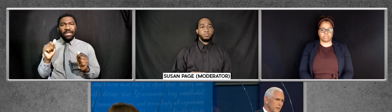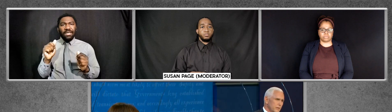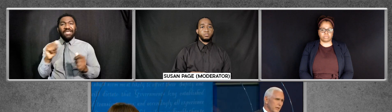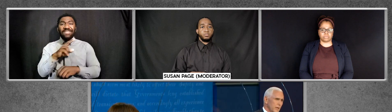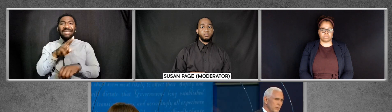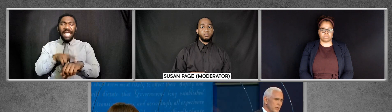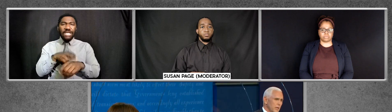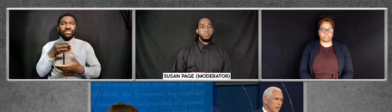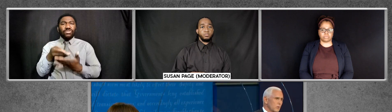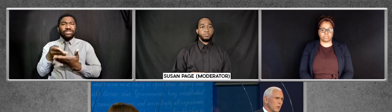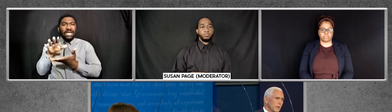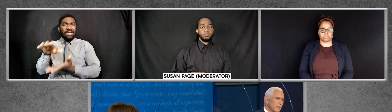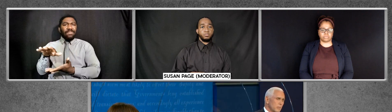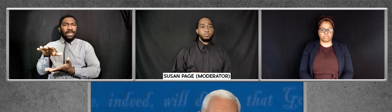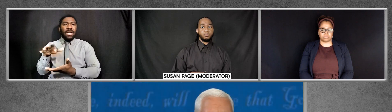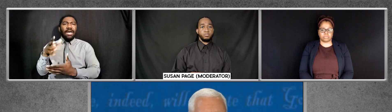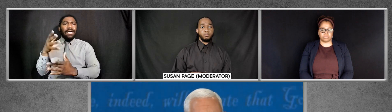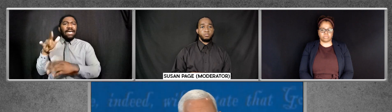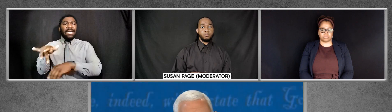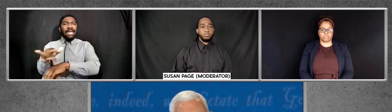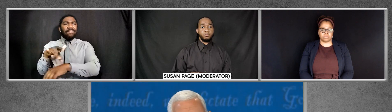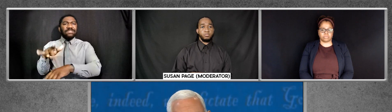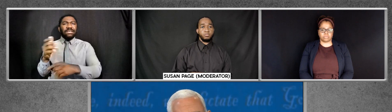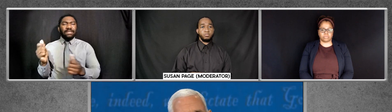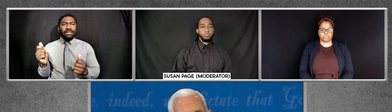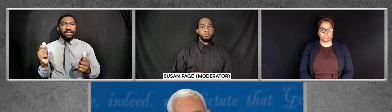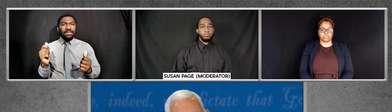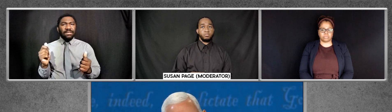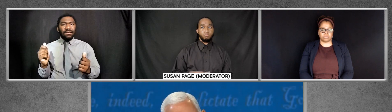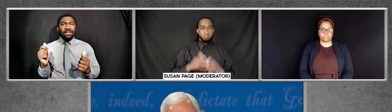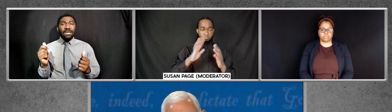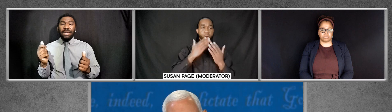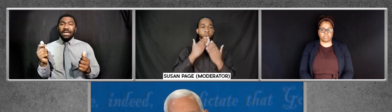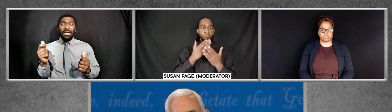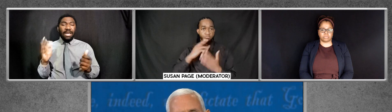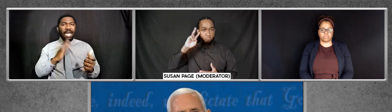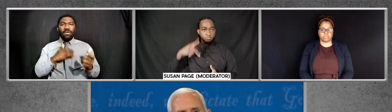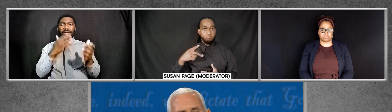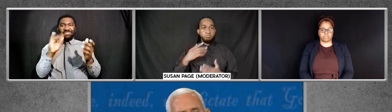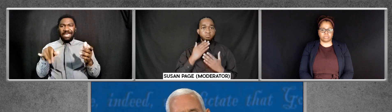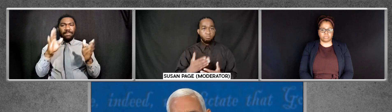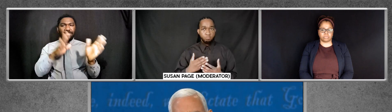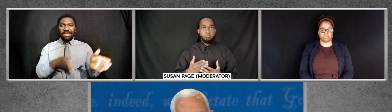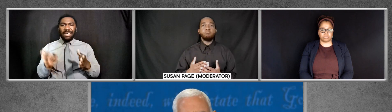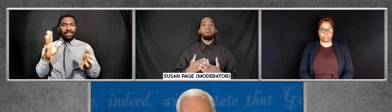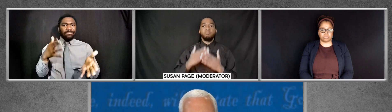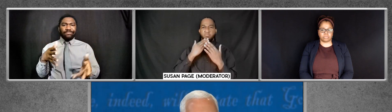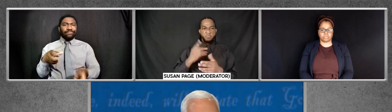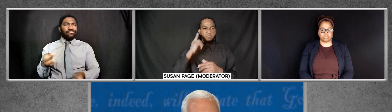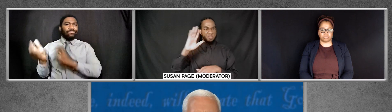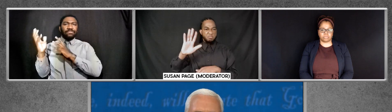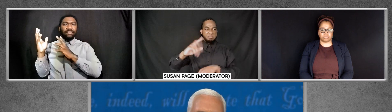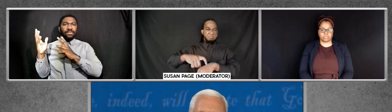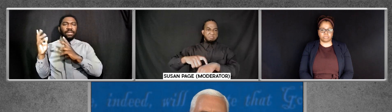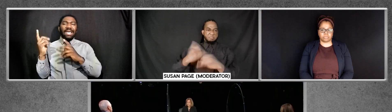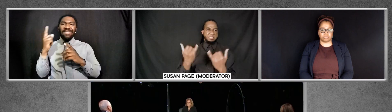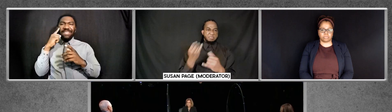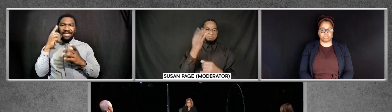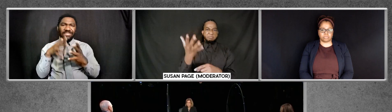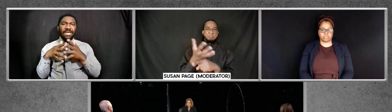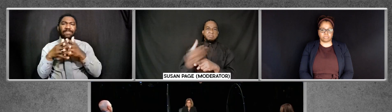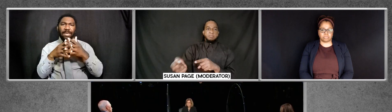left an empty and hollow plan, but we still learned from it. And I think the American people, I'm going to say again, can be proud of